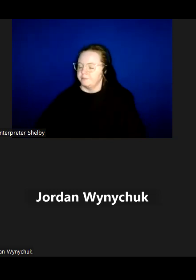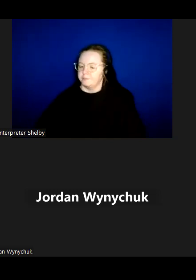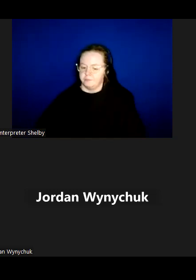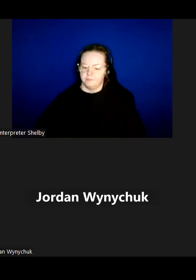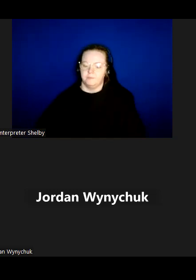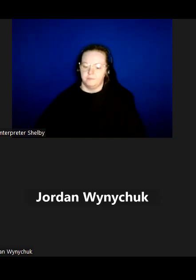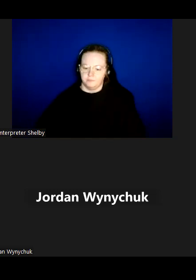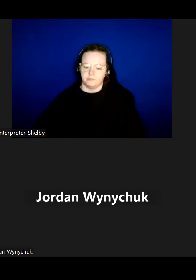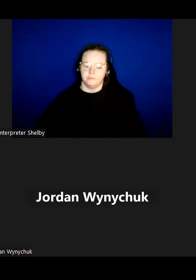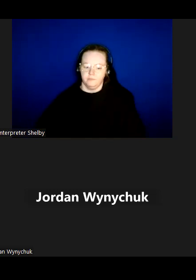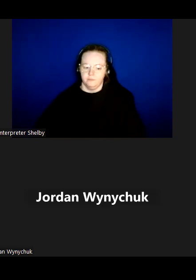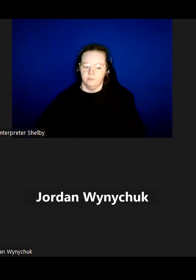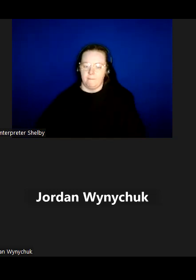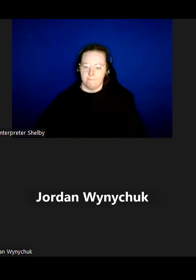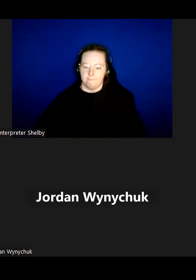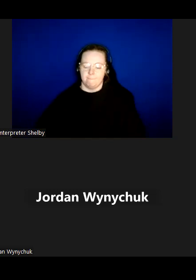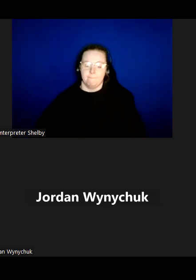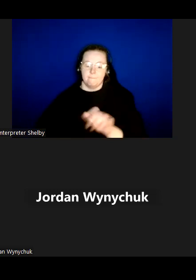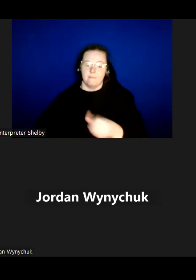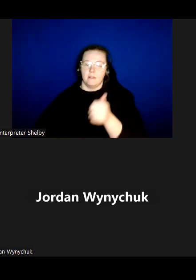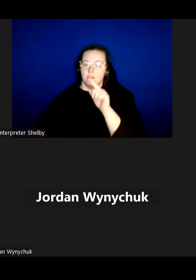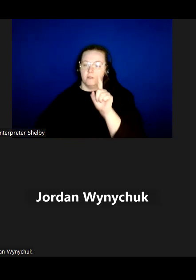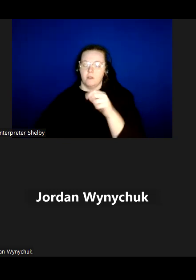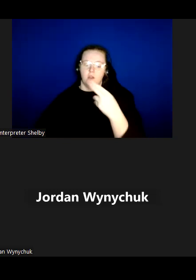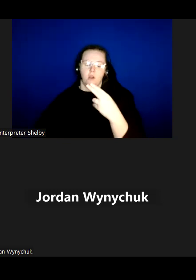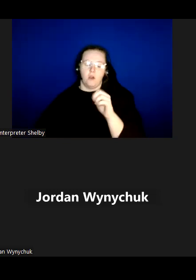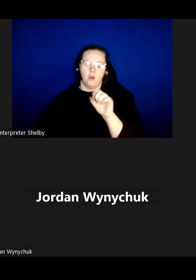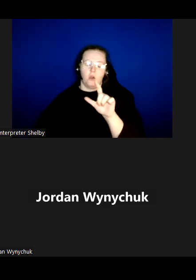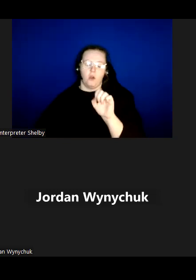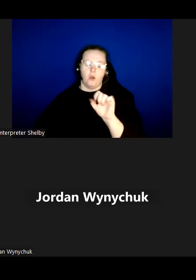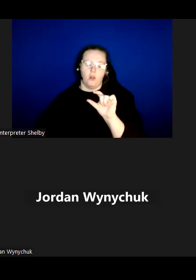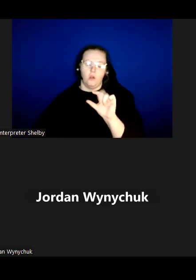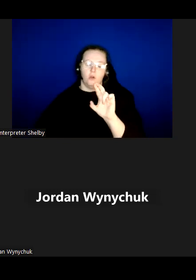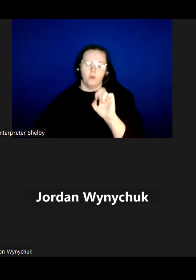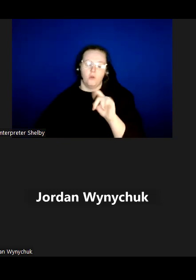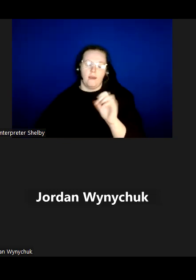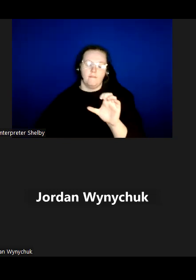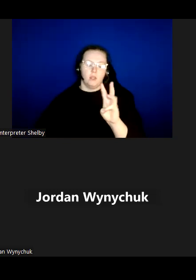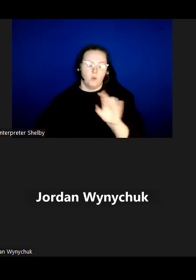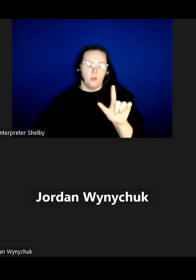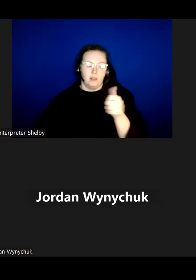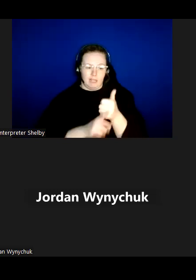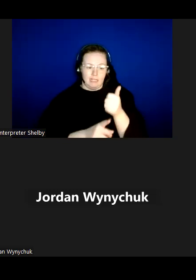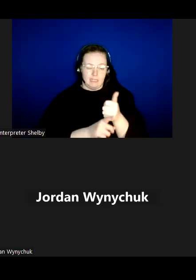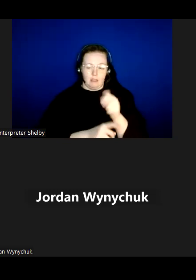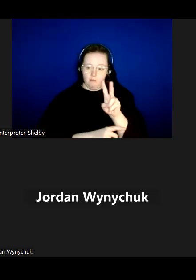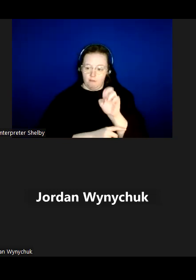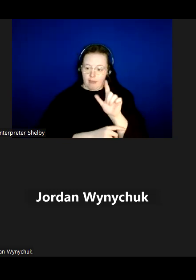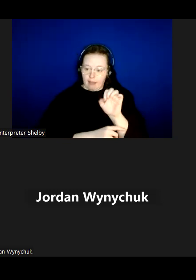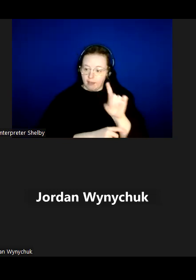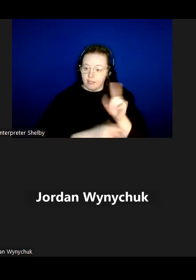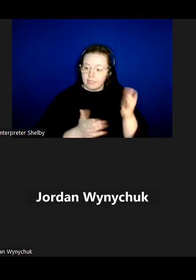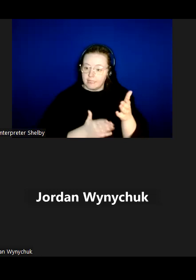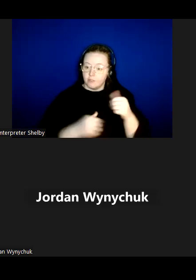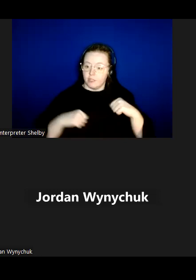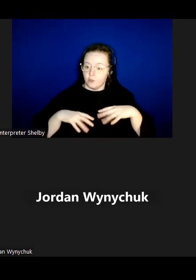Okay. Another question, is a holographic will valid in Newfoundland and Labrador? So holographic, meaning that